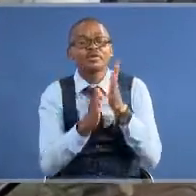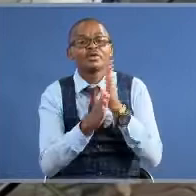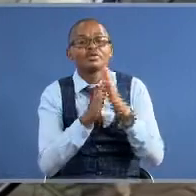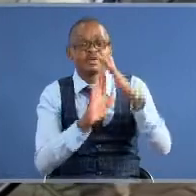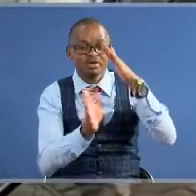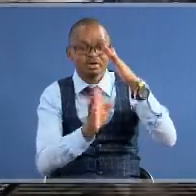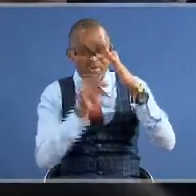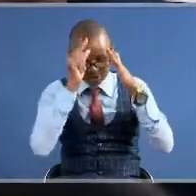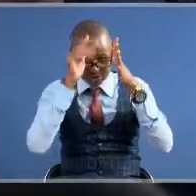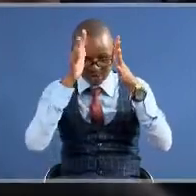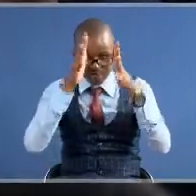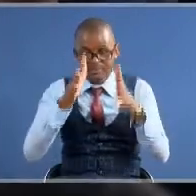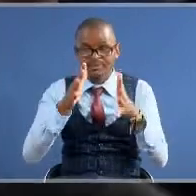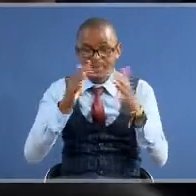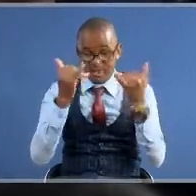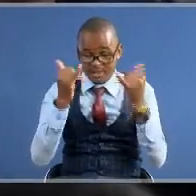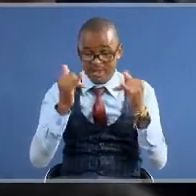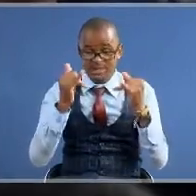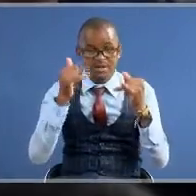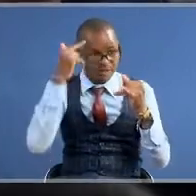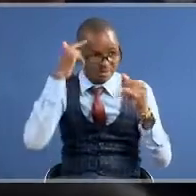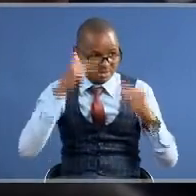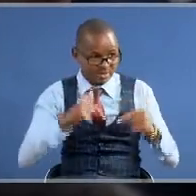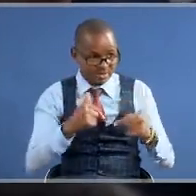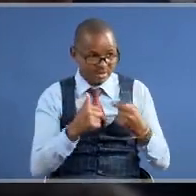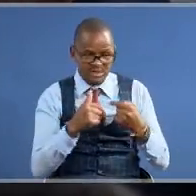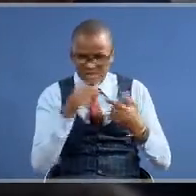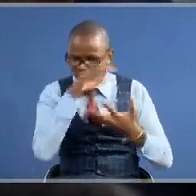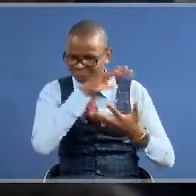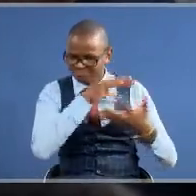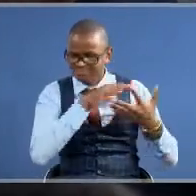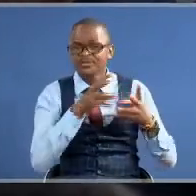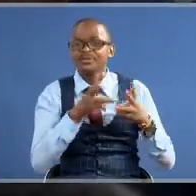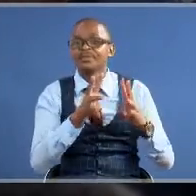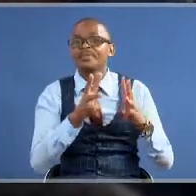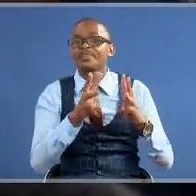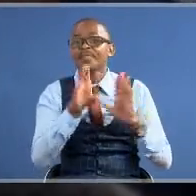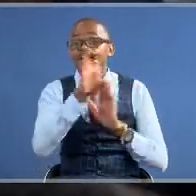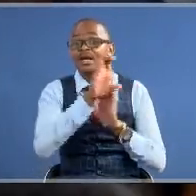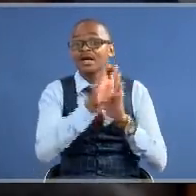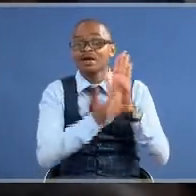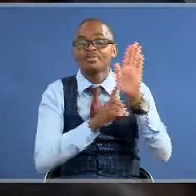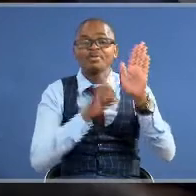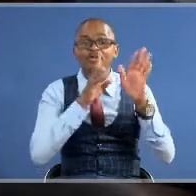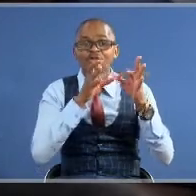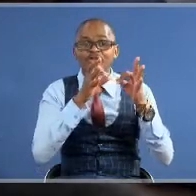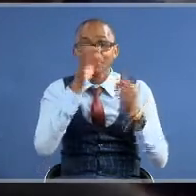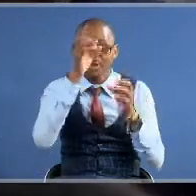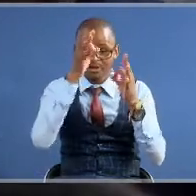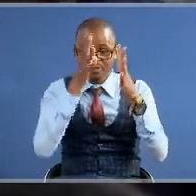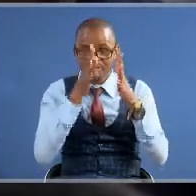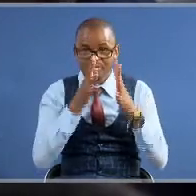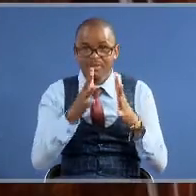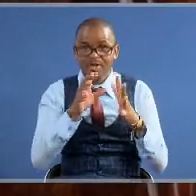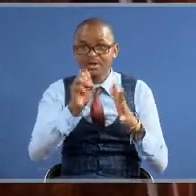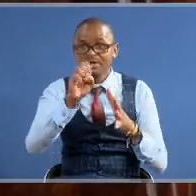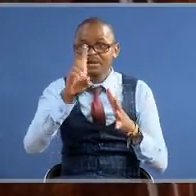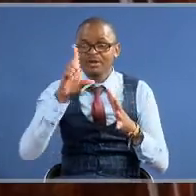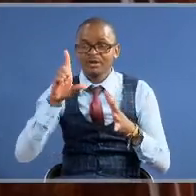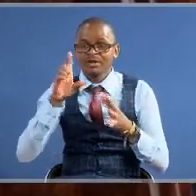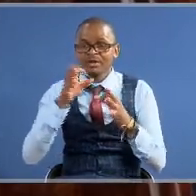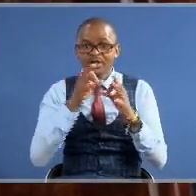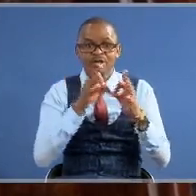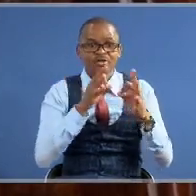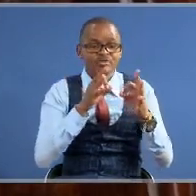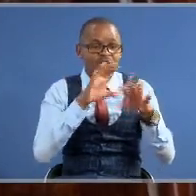deputy governor, Nairobi County has found itself in a dicey situation. The constitution states that the office of the governor shall be vacant